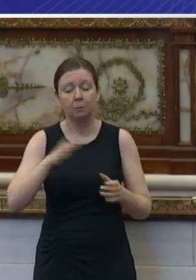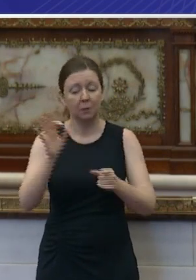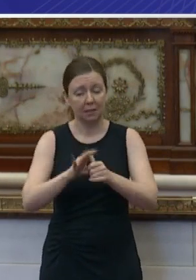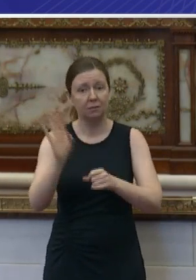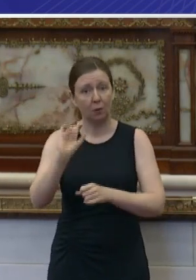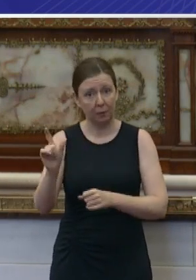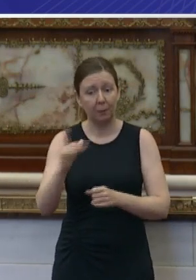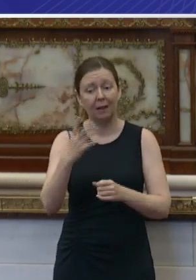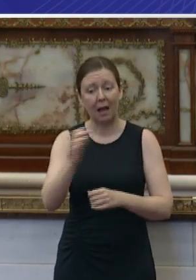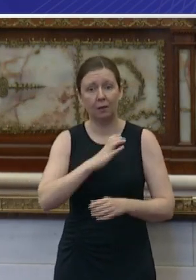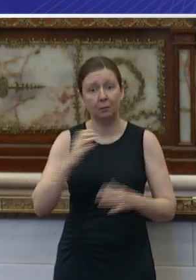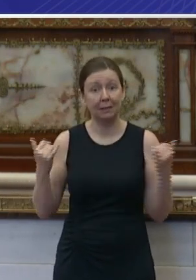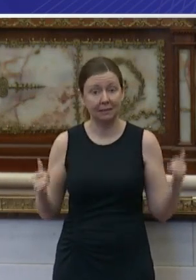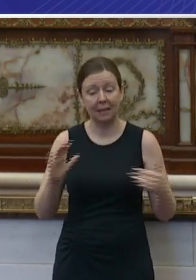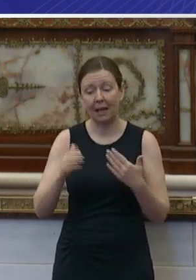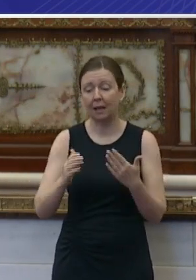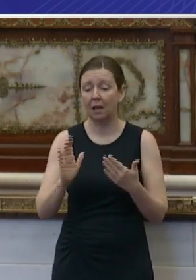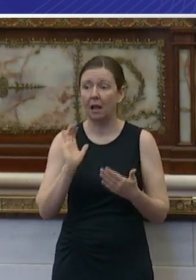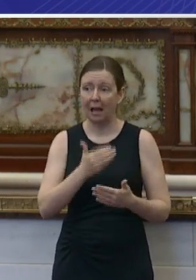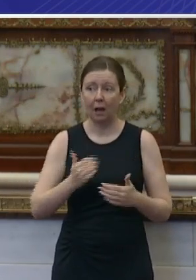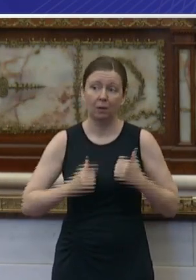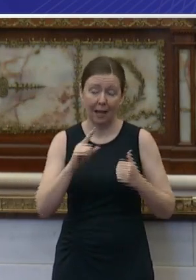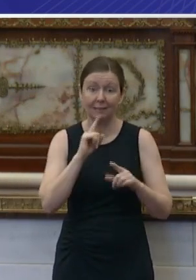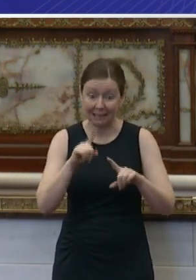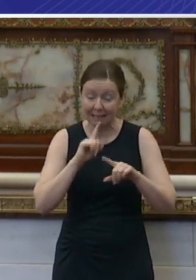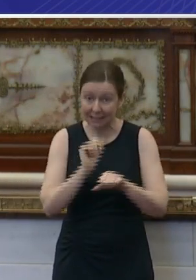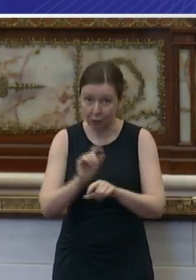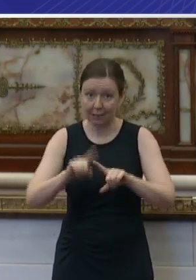bill out of committee today. Our lives really depend on it.